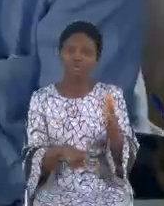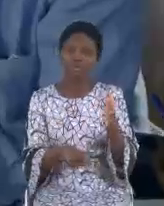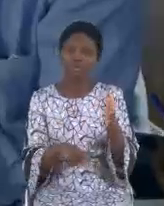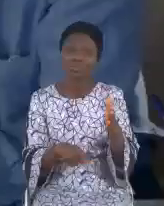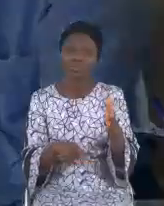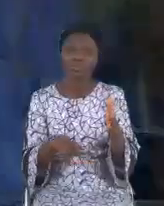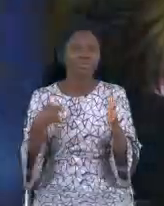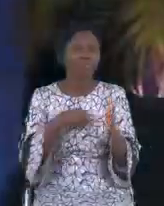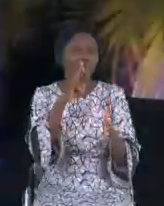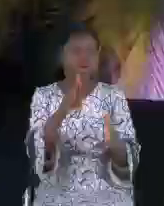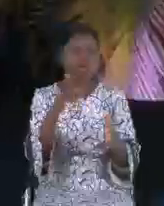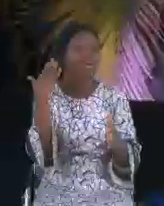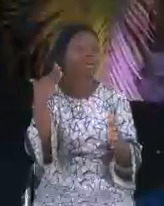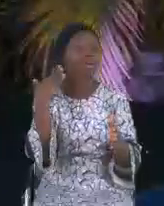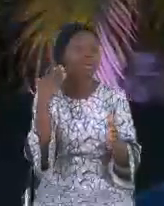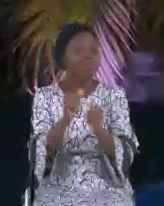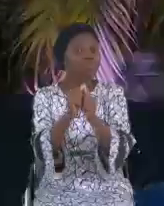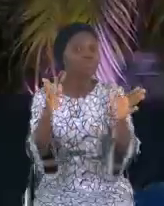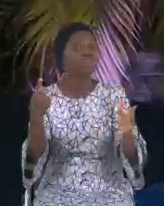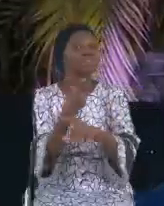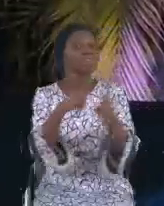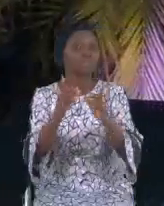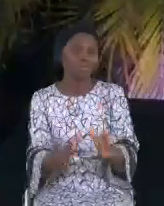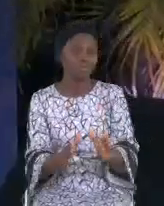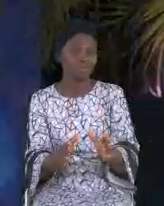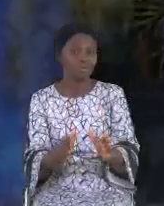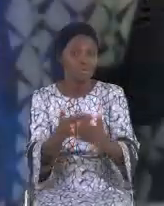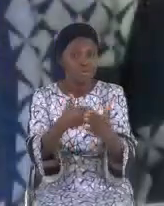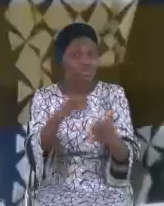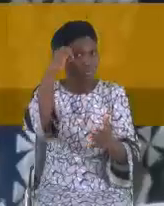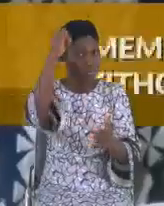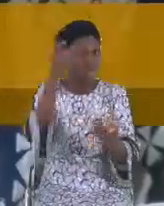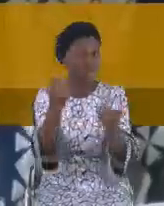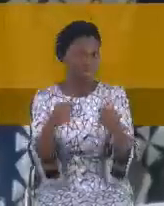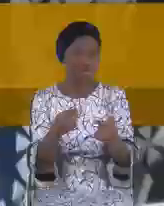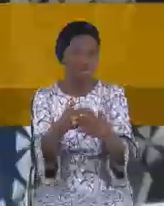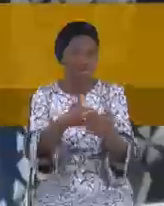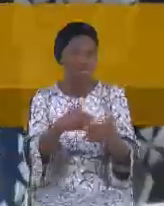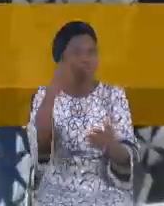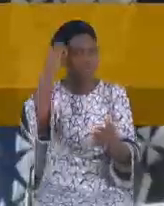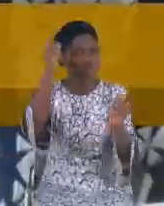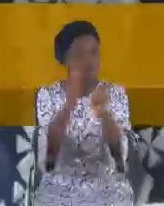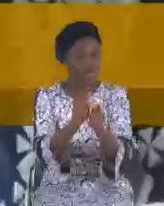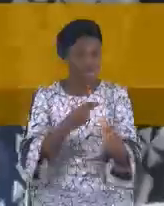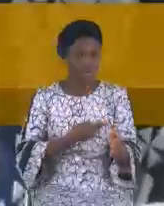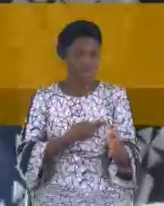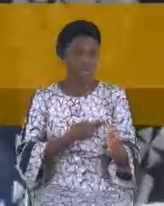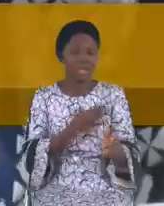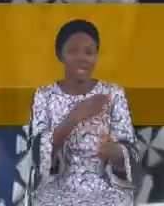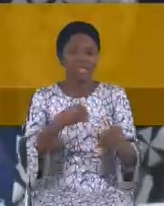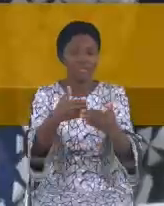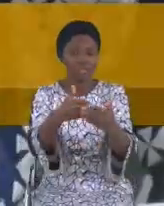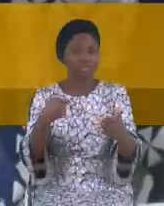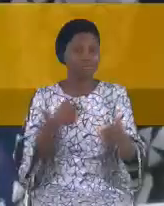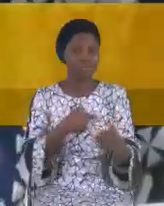were without the liberator. Before he came, before he met us, and before we connected with